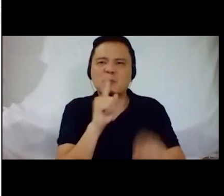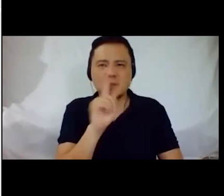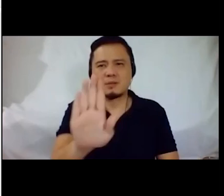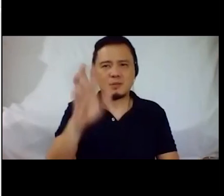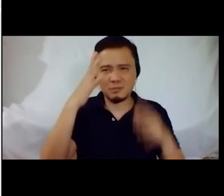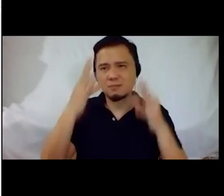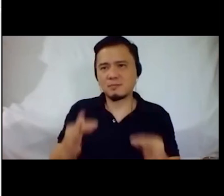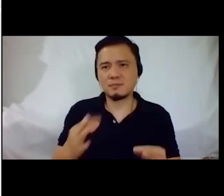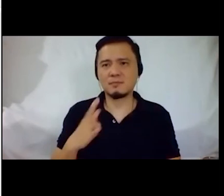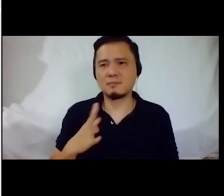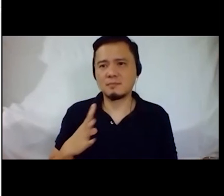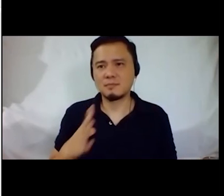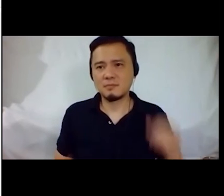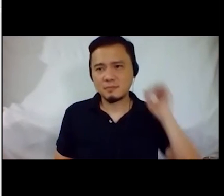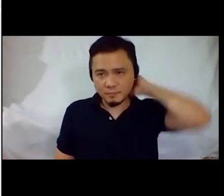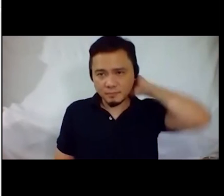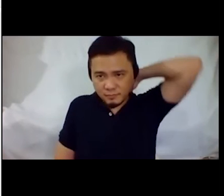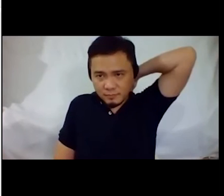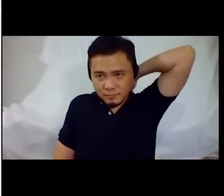you to.